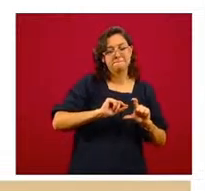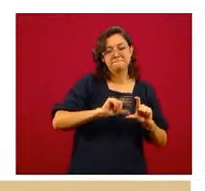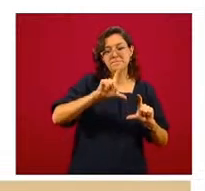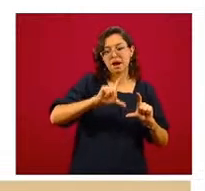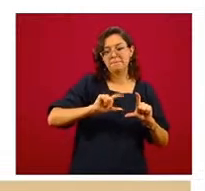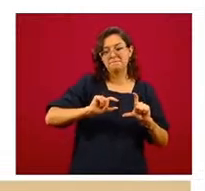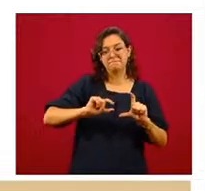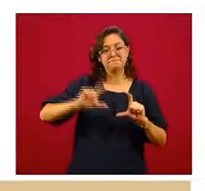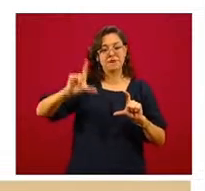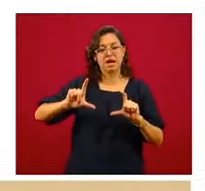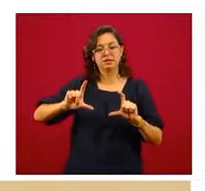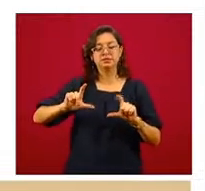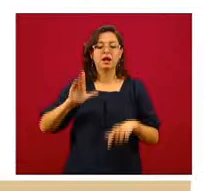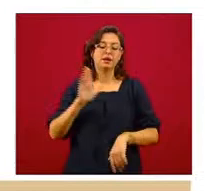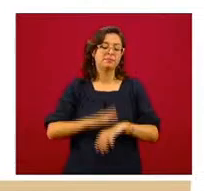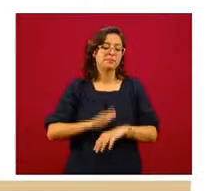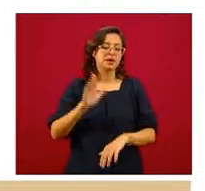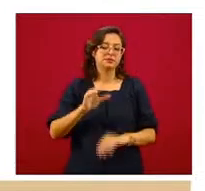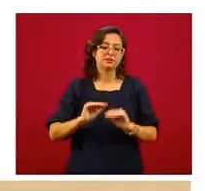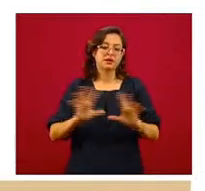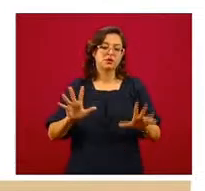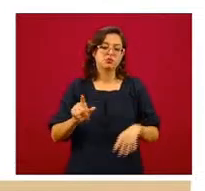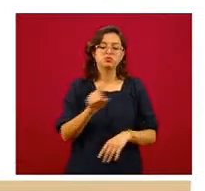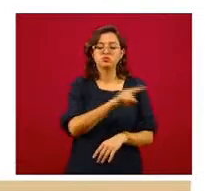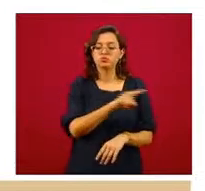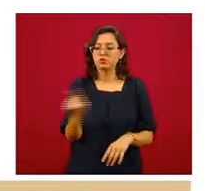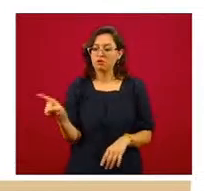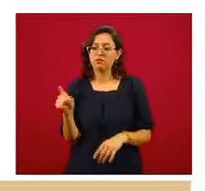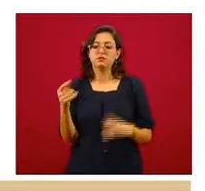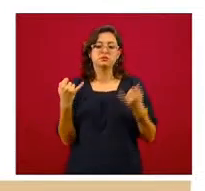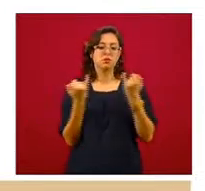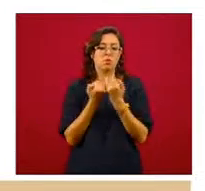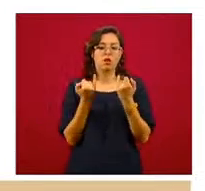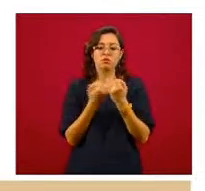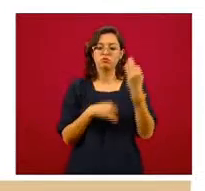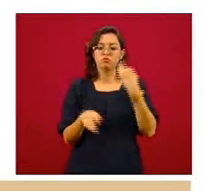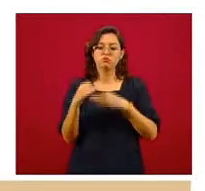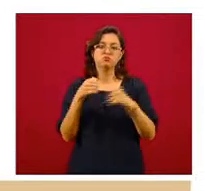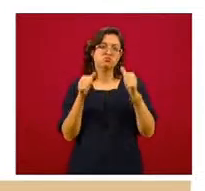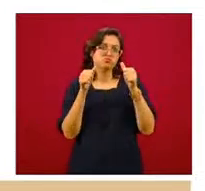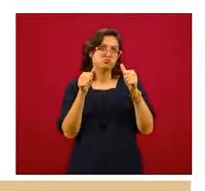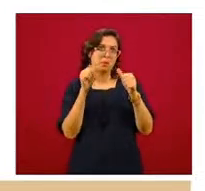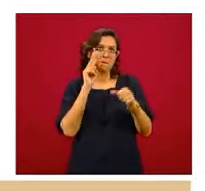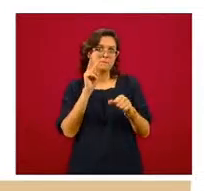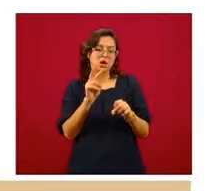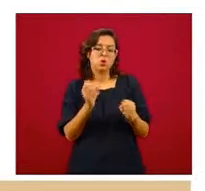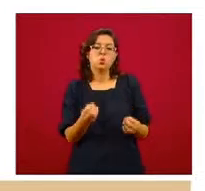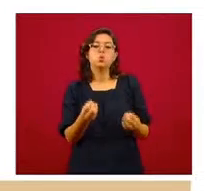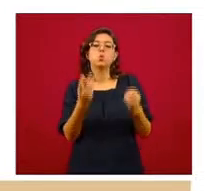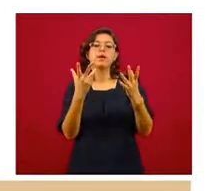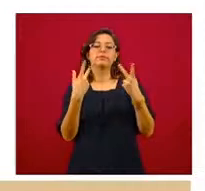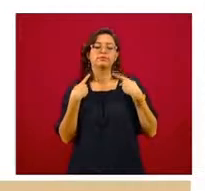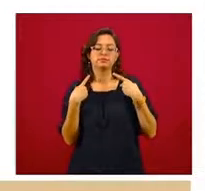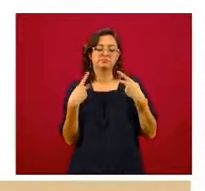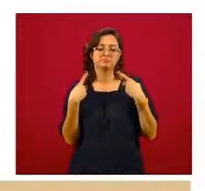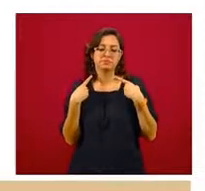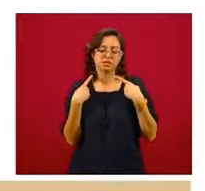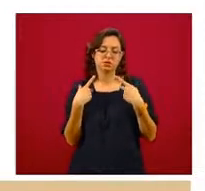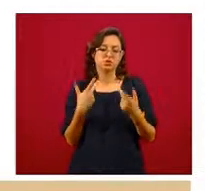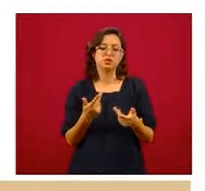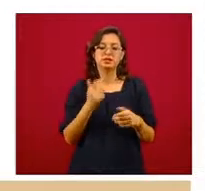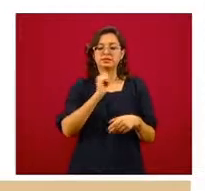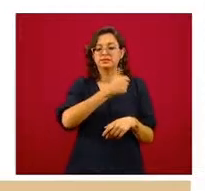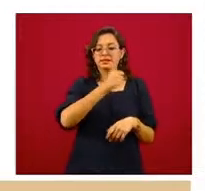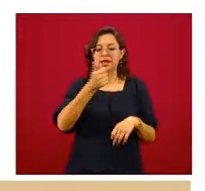identify how the different states are moving on. So you can all identify